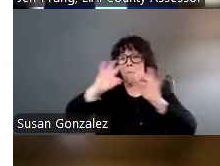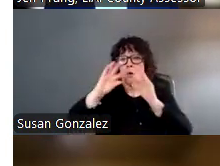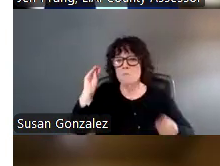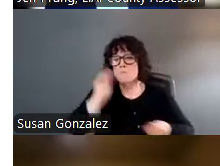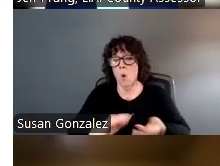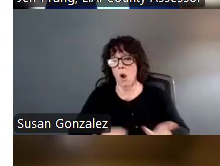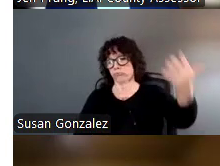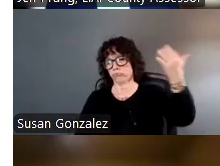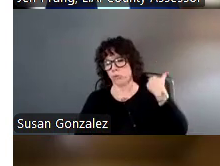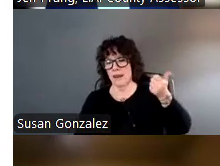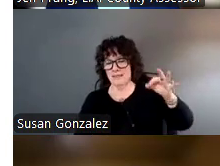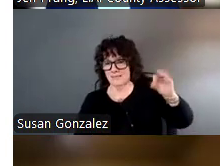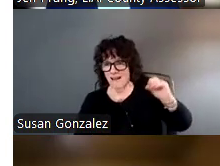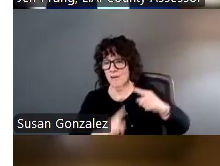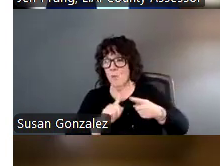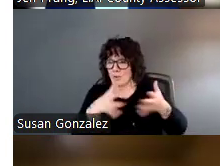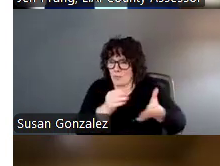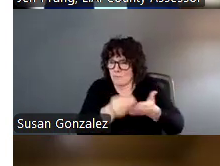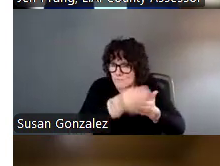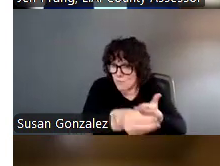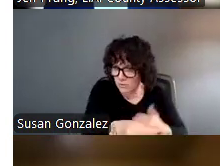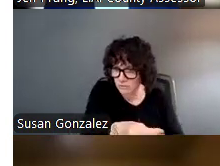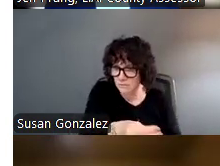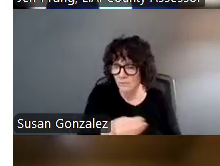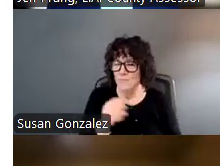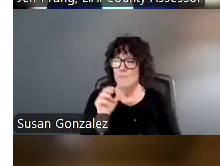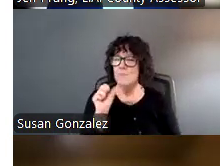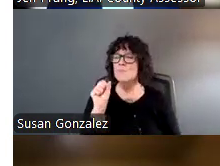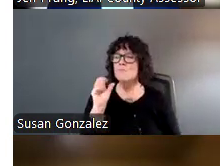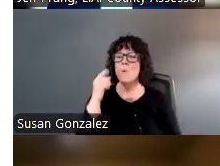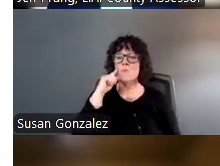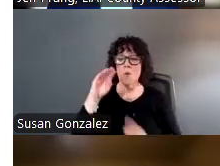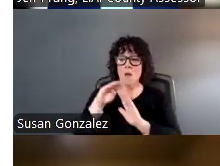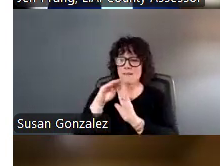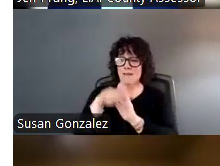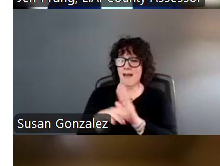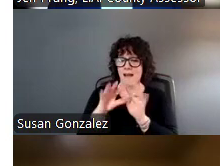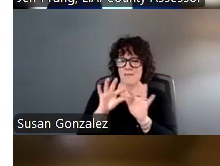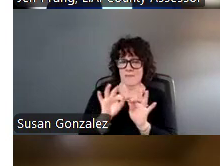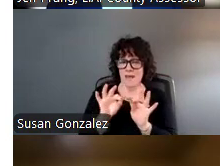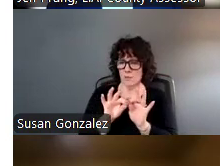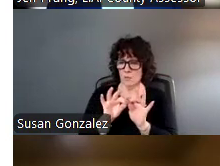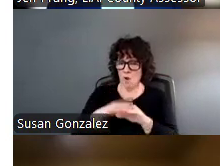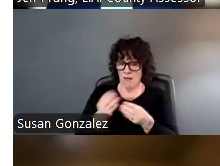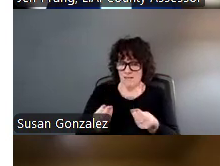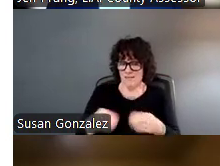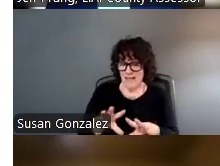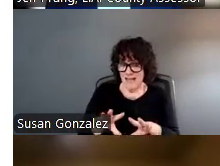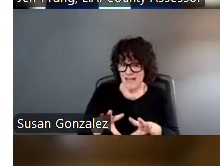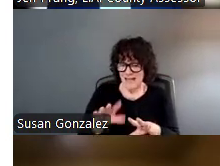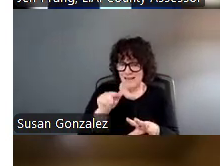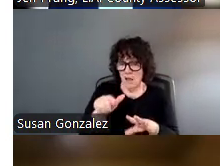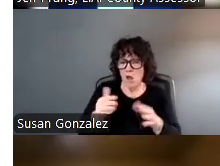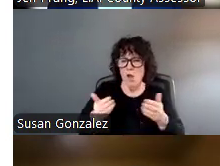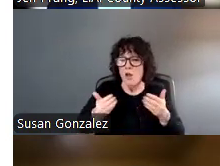lower than the assessed value. And the longer period of time that has passed since you bought the property, the lower that assessed